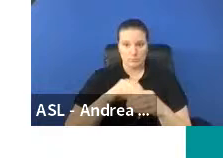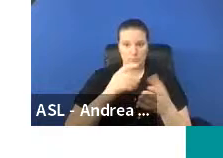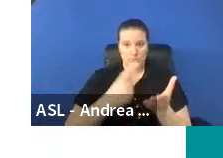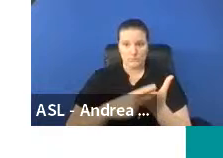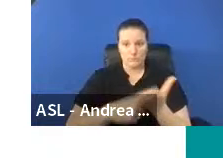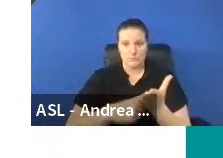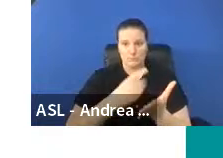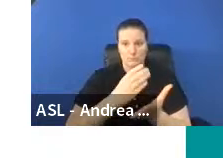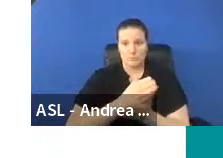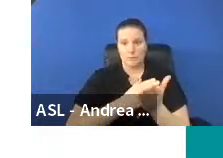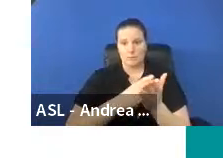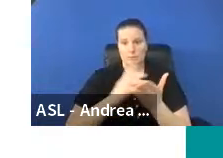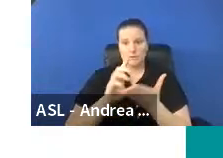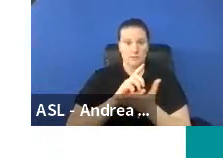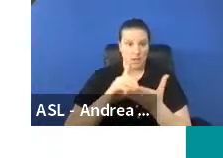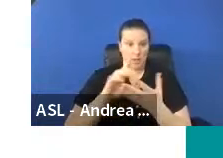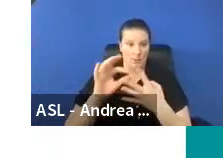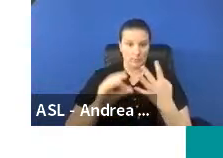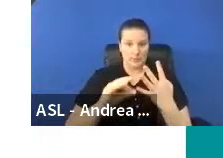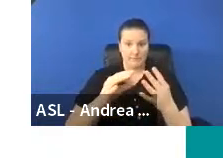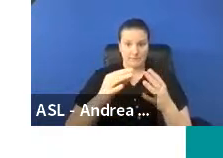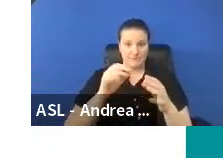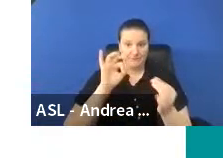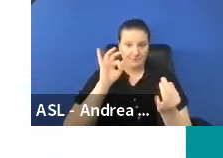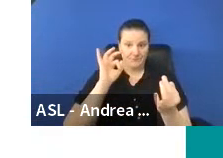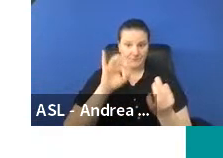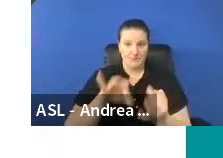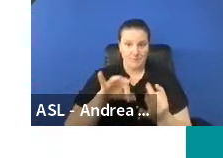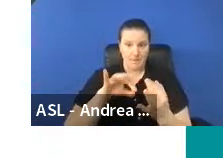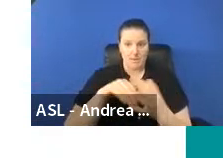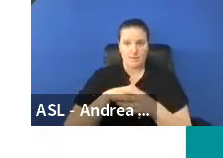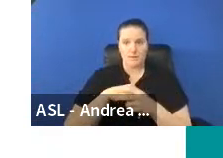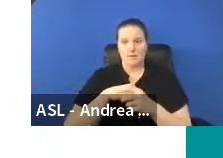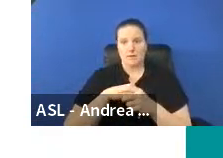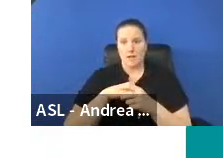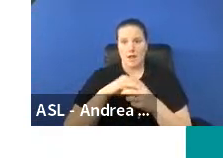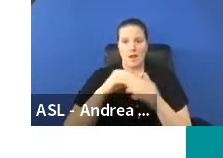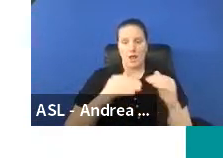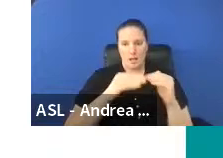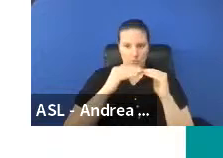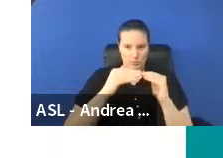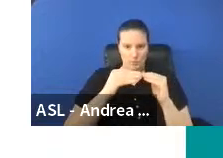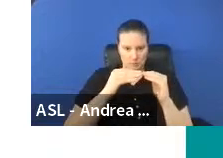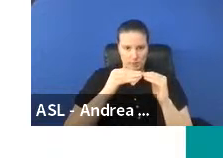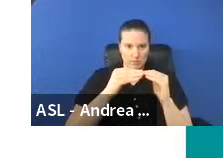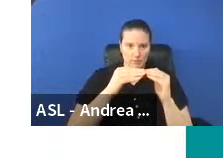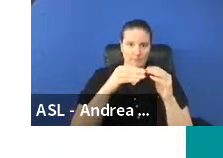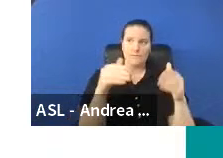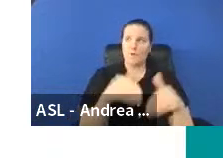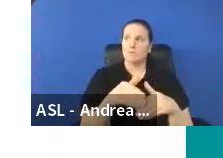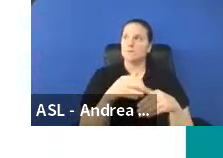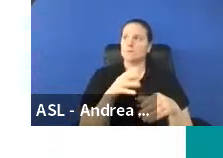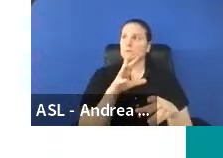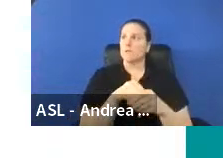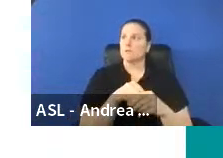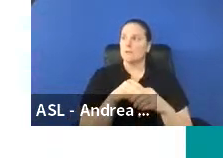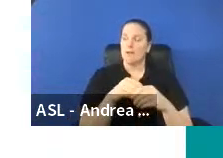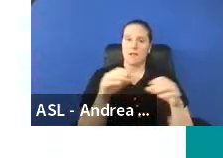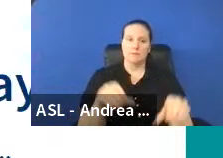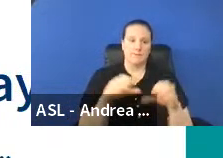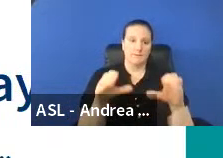of the design option feedback and our equity focused engagement